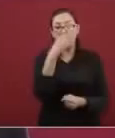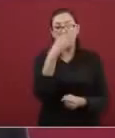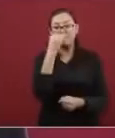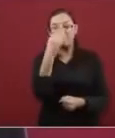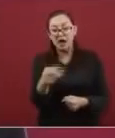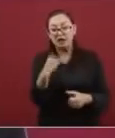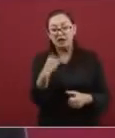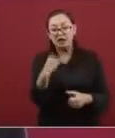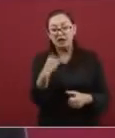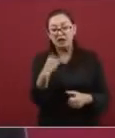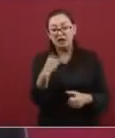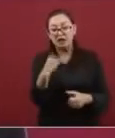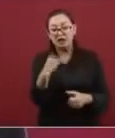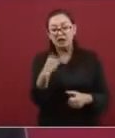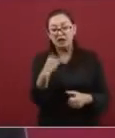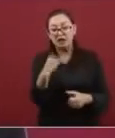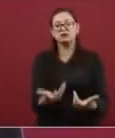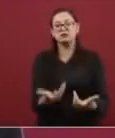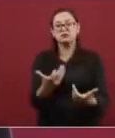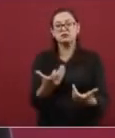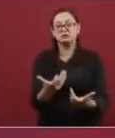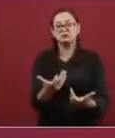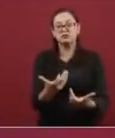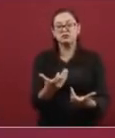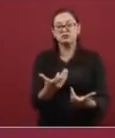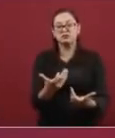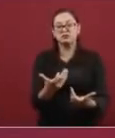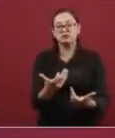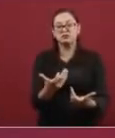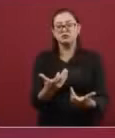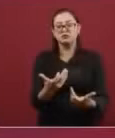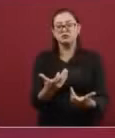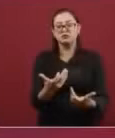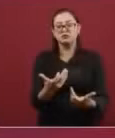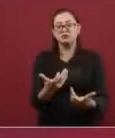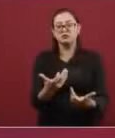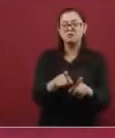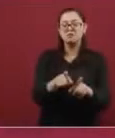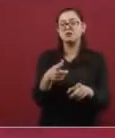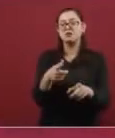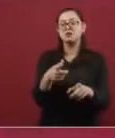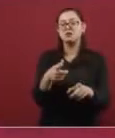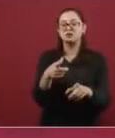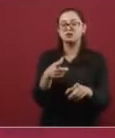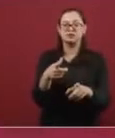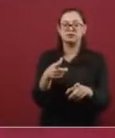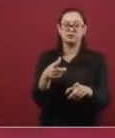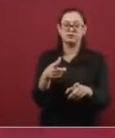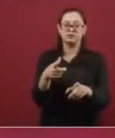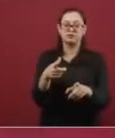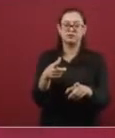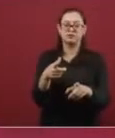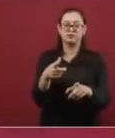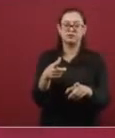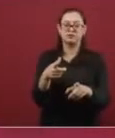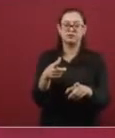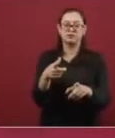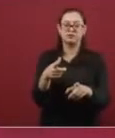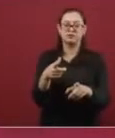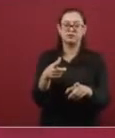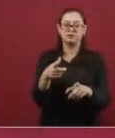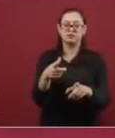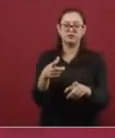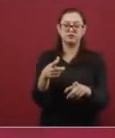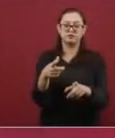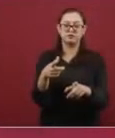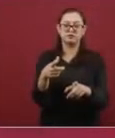and for the repression of the Mayan community, and for the persecution of